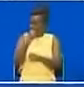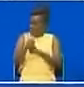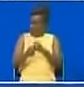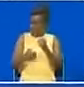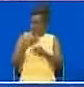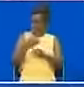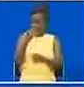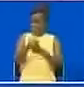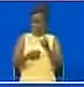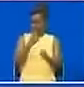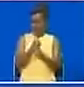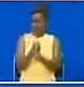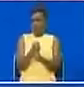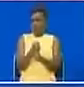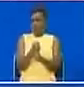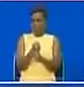going forward.